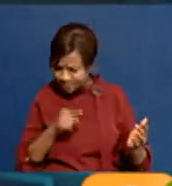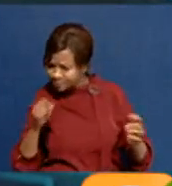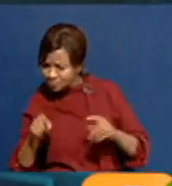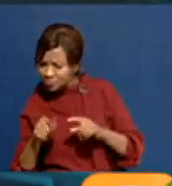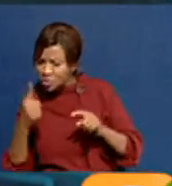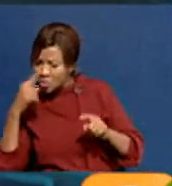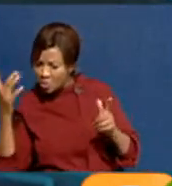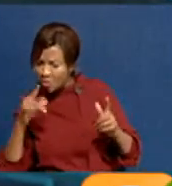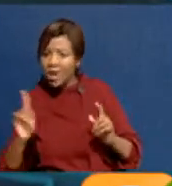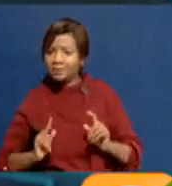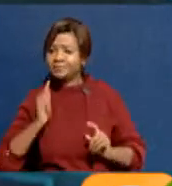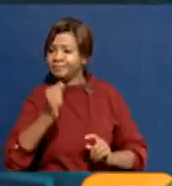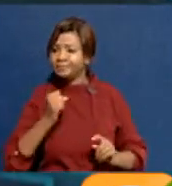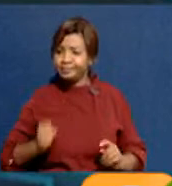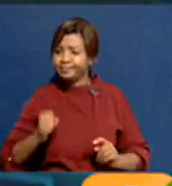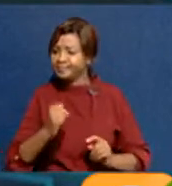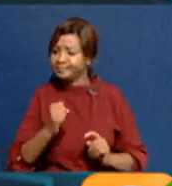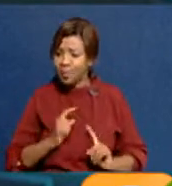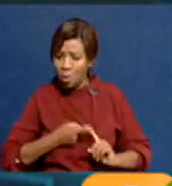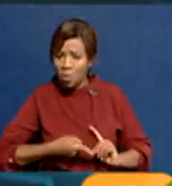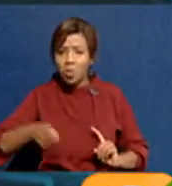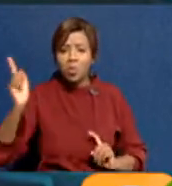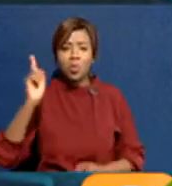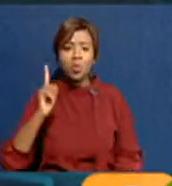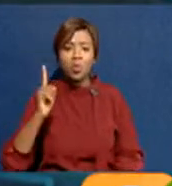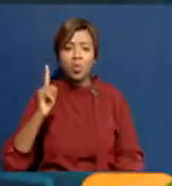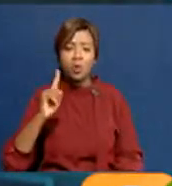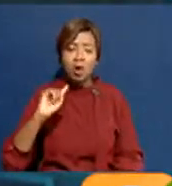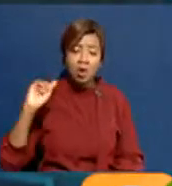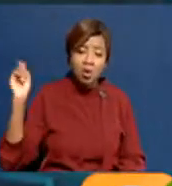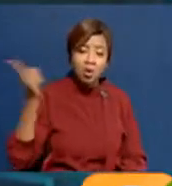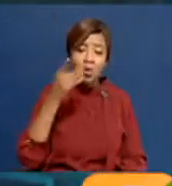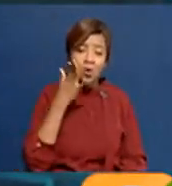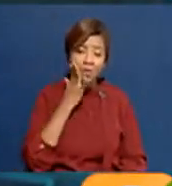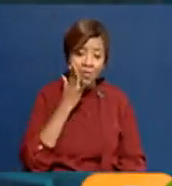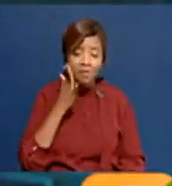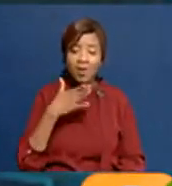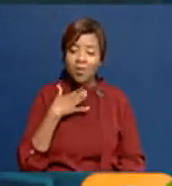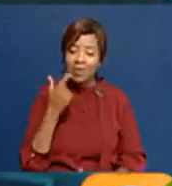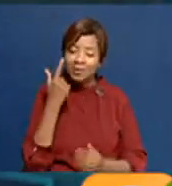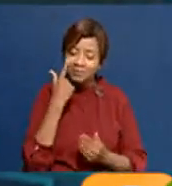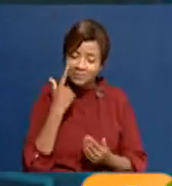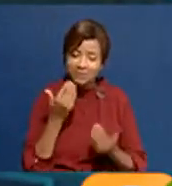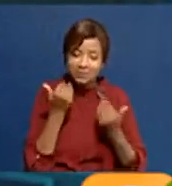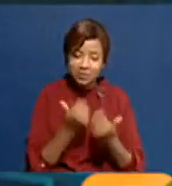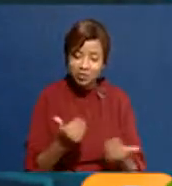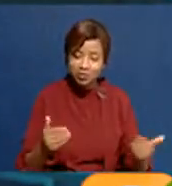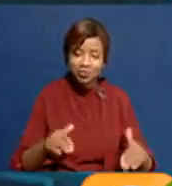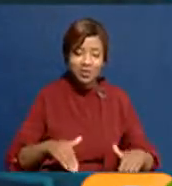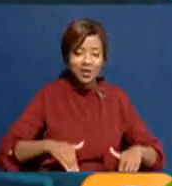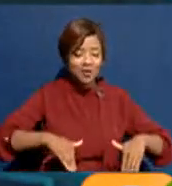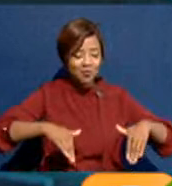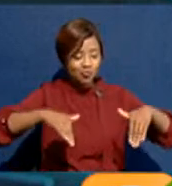mother wants to see her child die. Everybody wants to see their children thriving. So let us